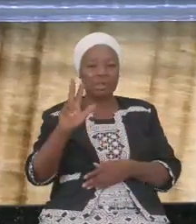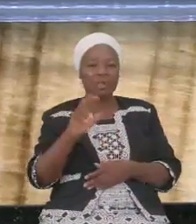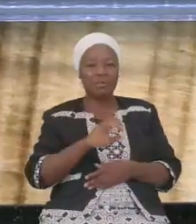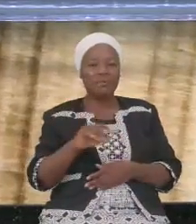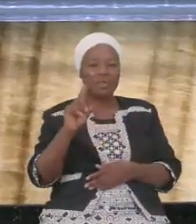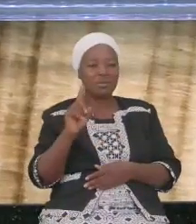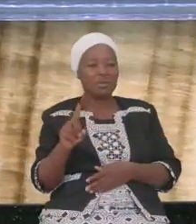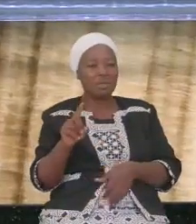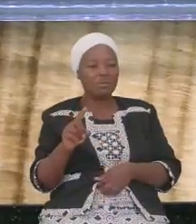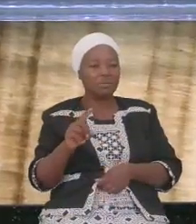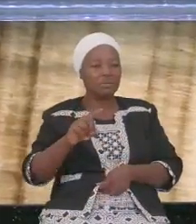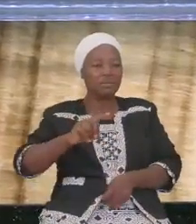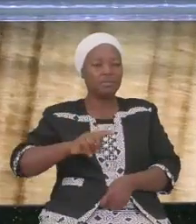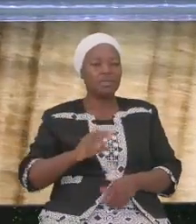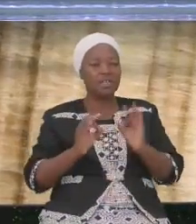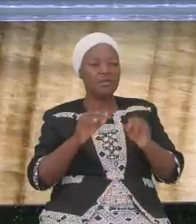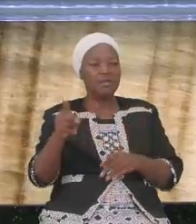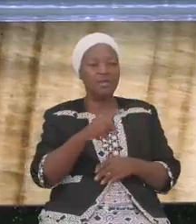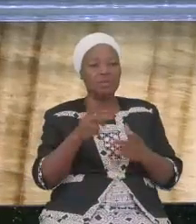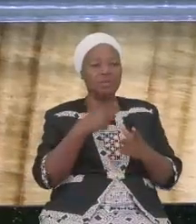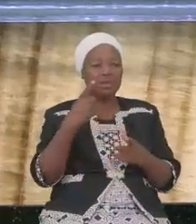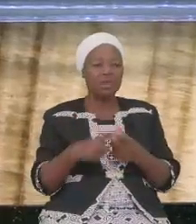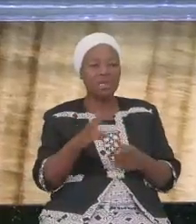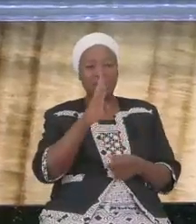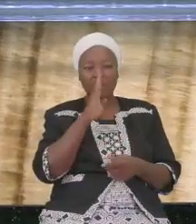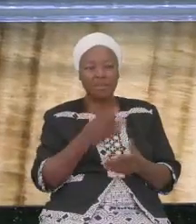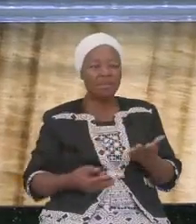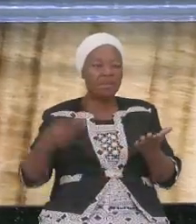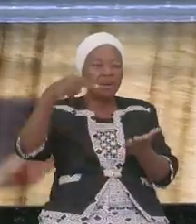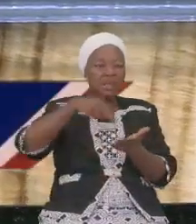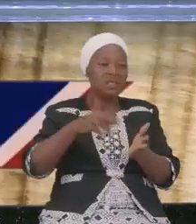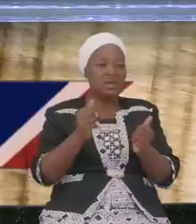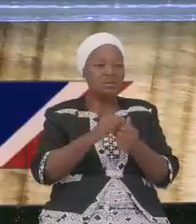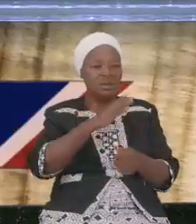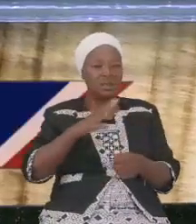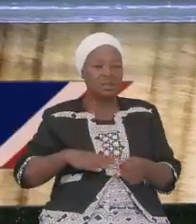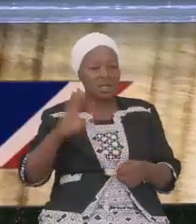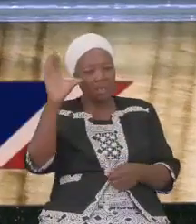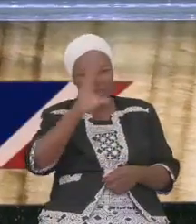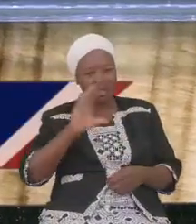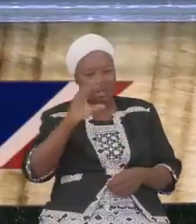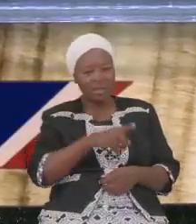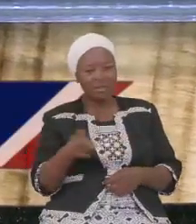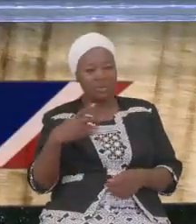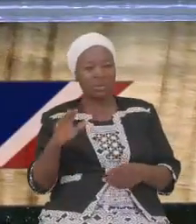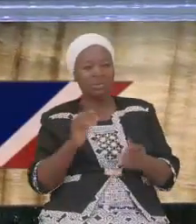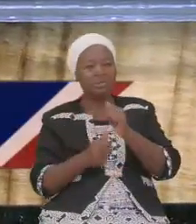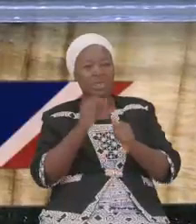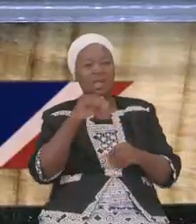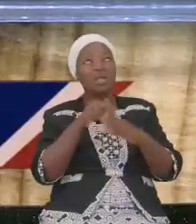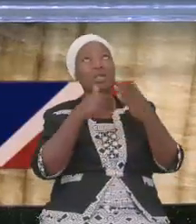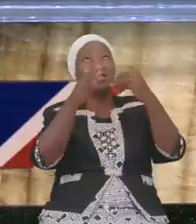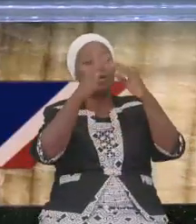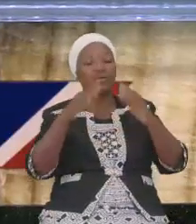chapter 3 verse 1. If ye then be risen with Christ, seek those things which are above,